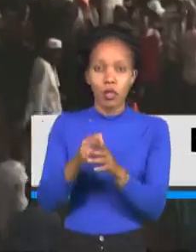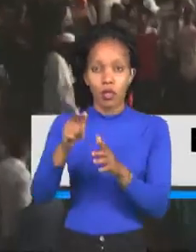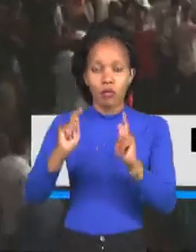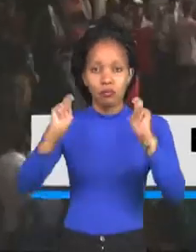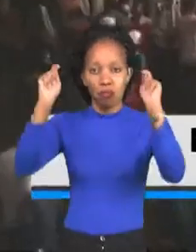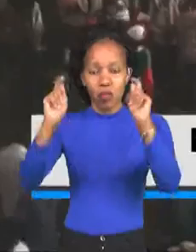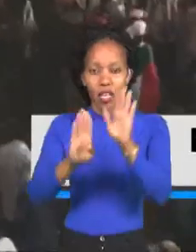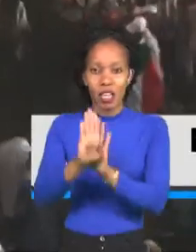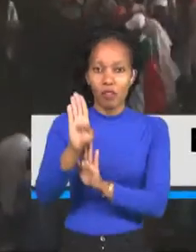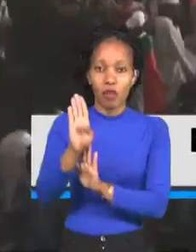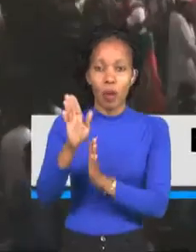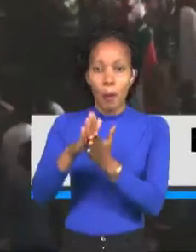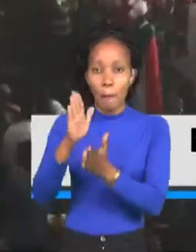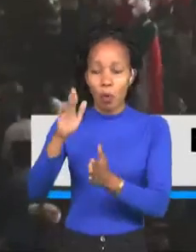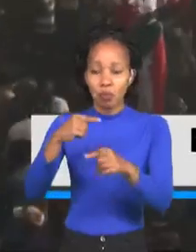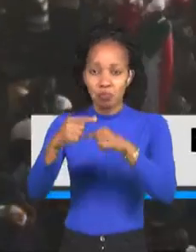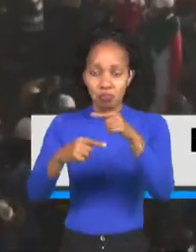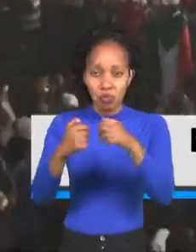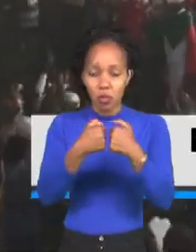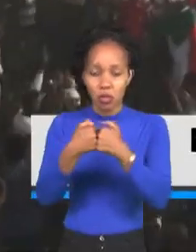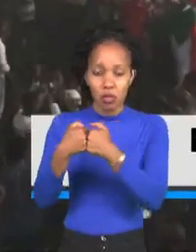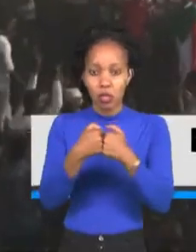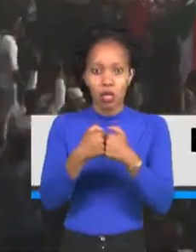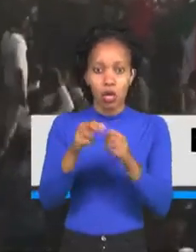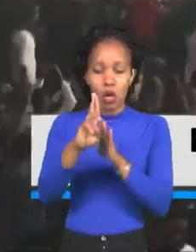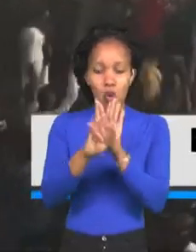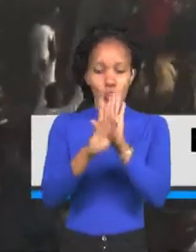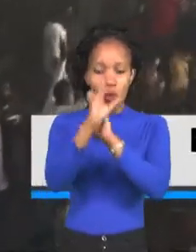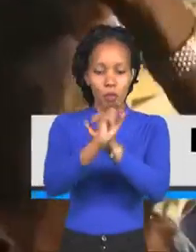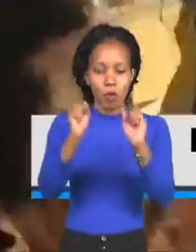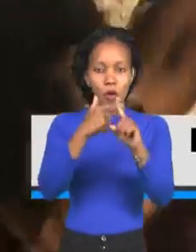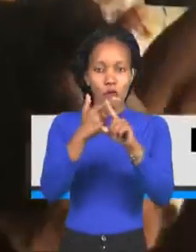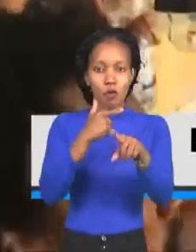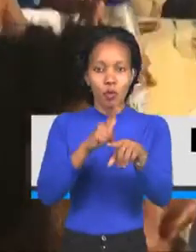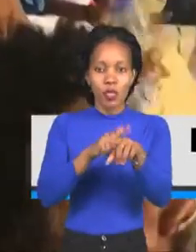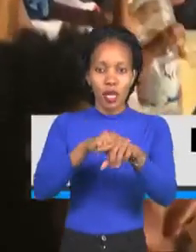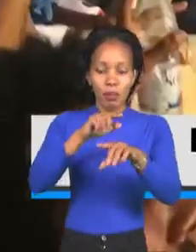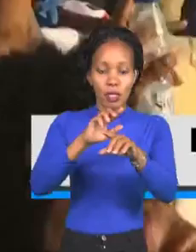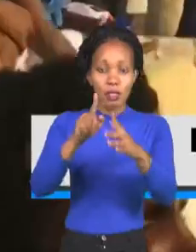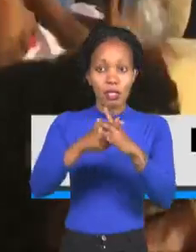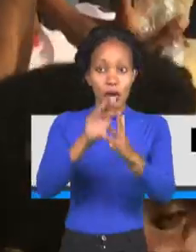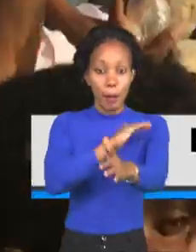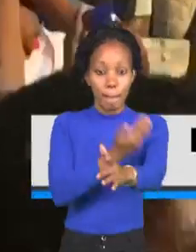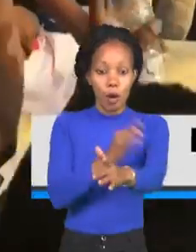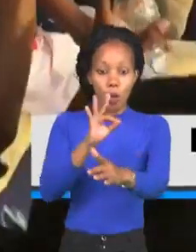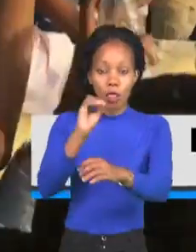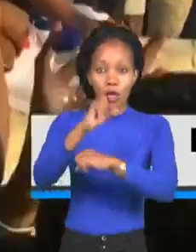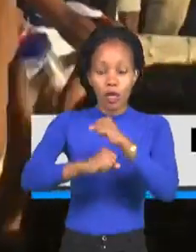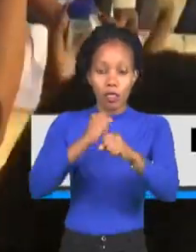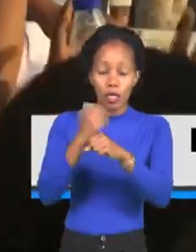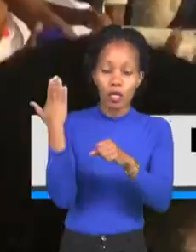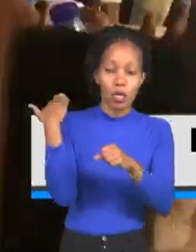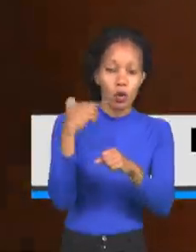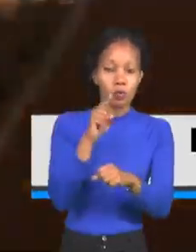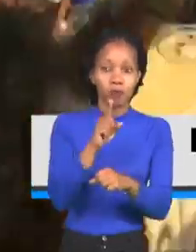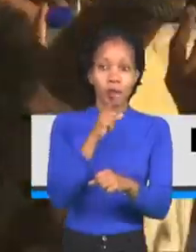have developed into the most sustained challenge to Bashir's rule since he took power 3 decades ago. Bashir, a former paratrooper who